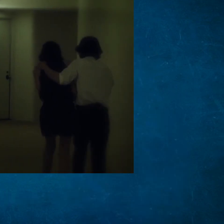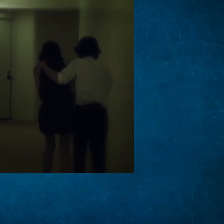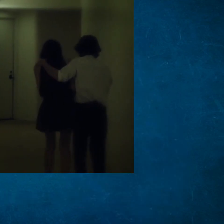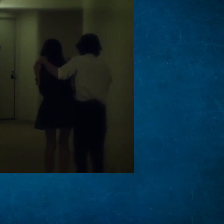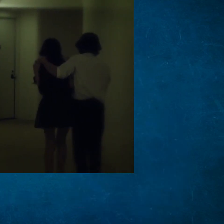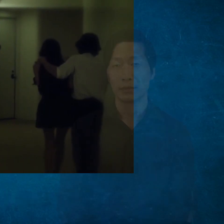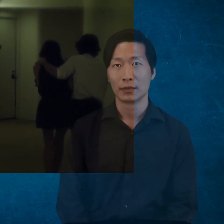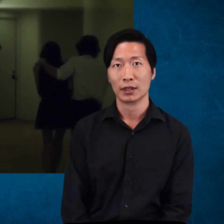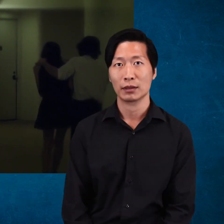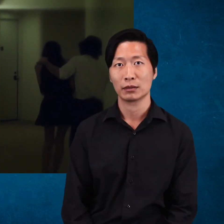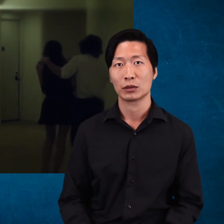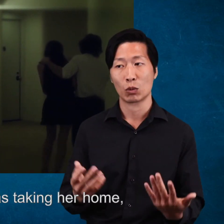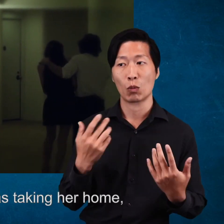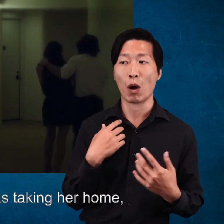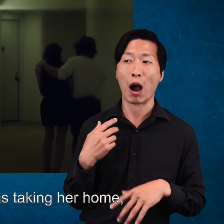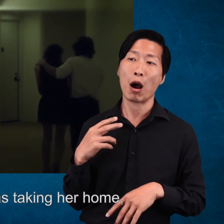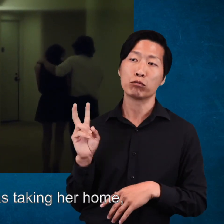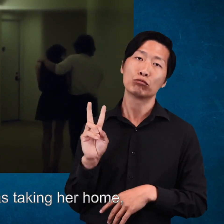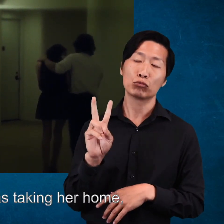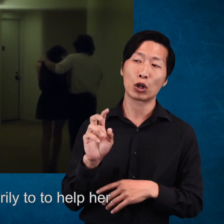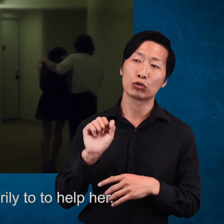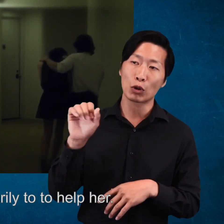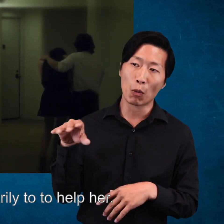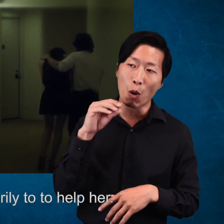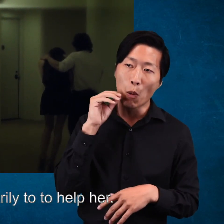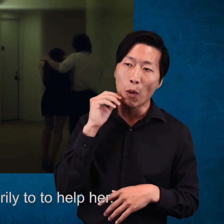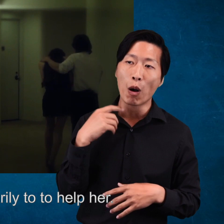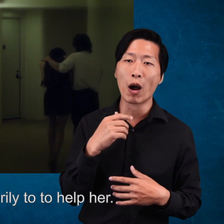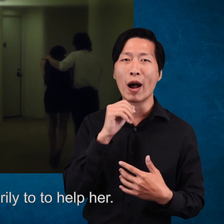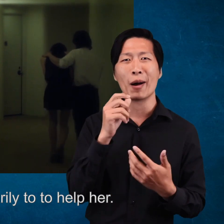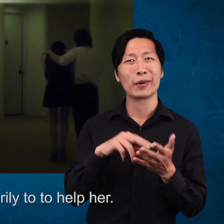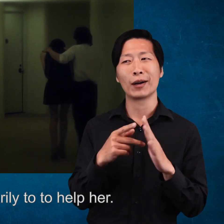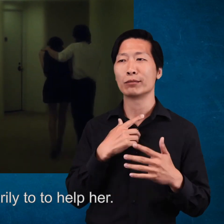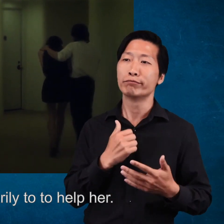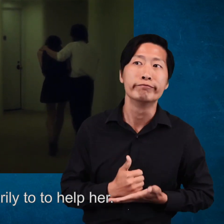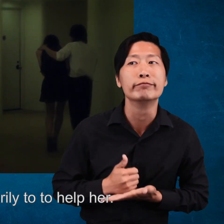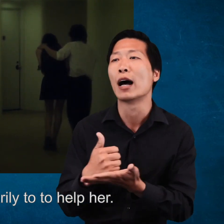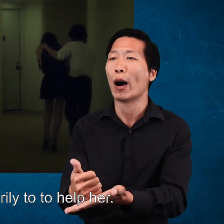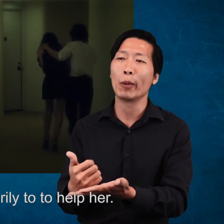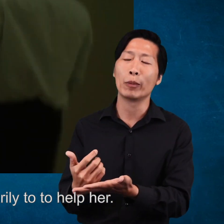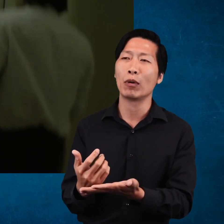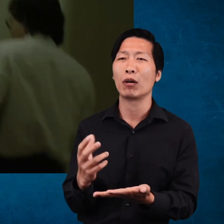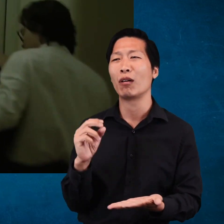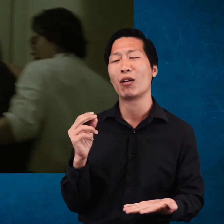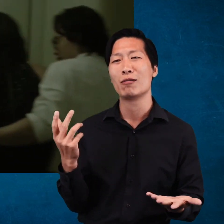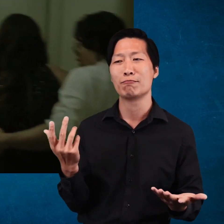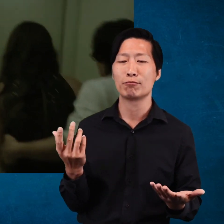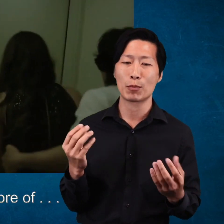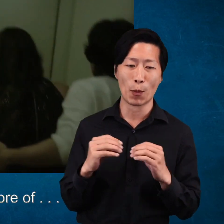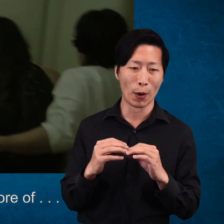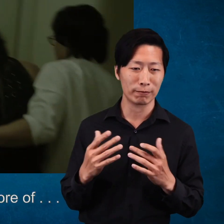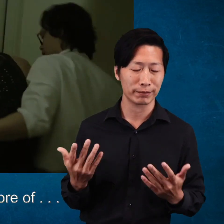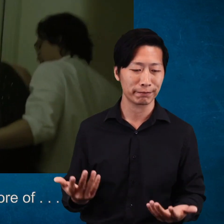When I was taking her home, it wasn't necessarily to to help her.